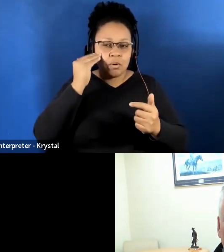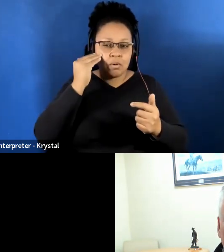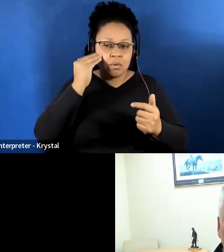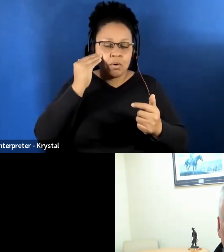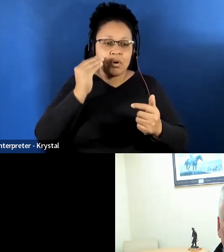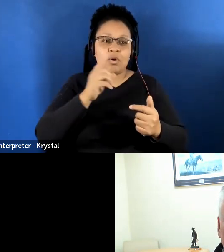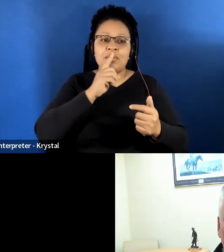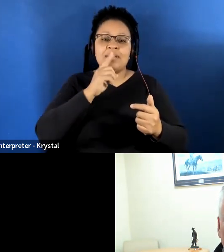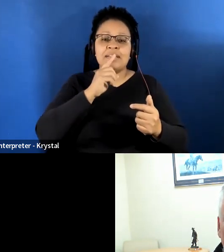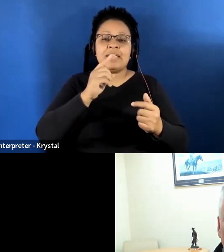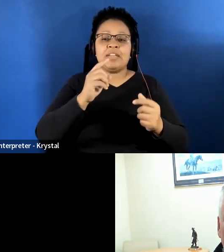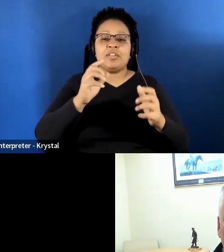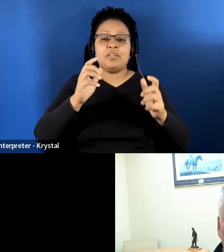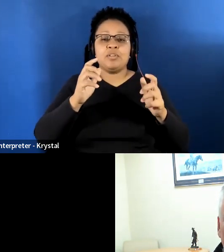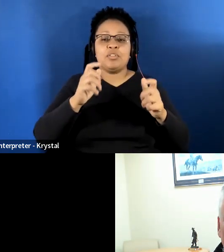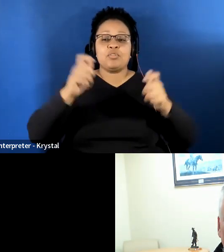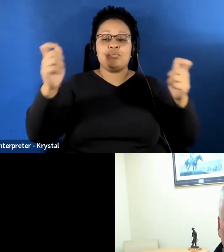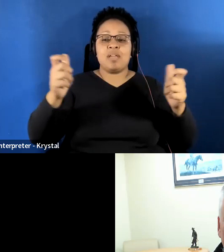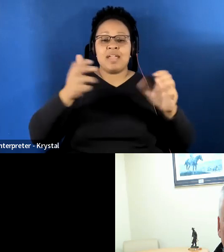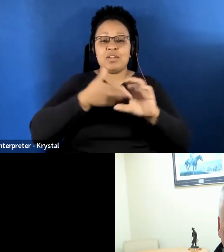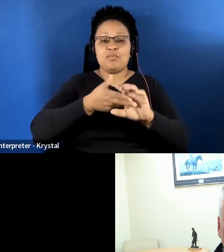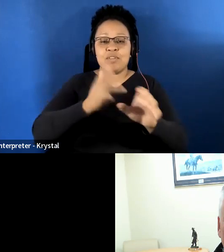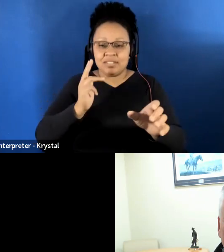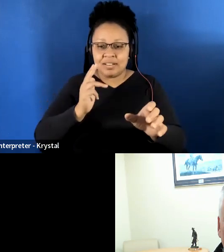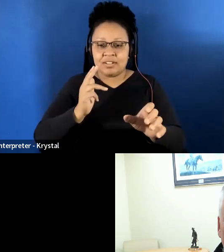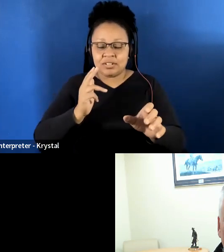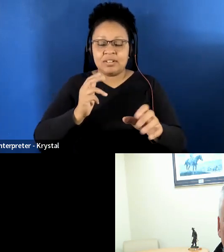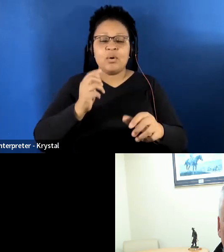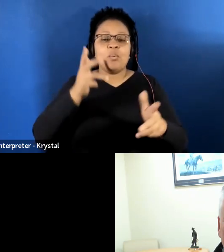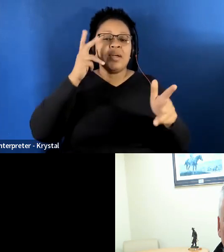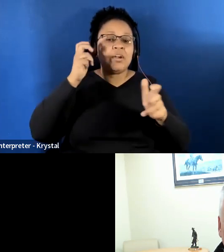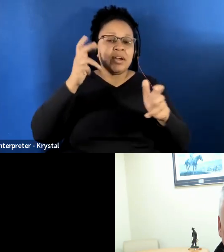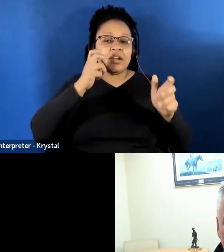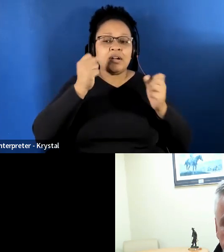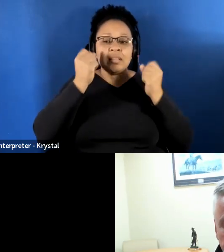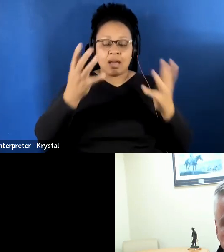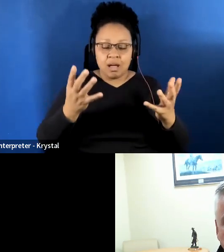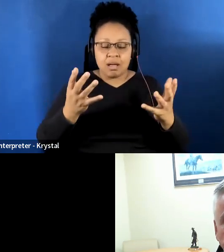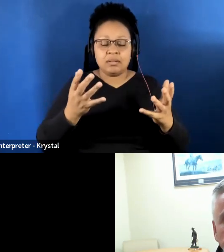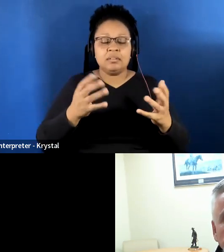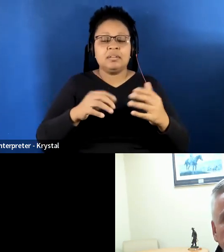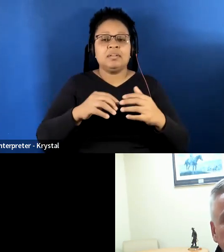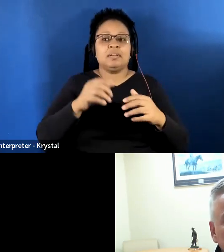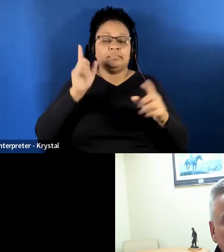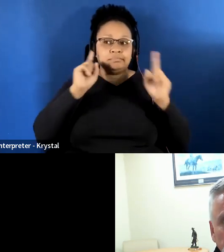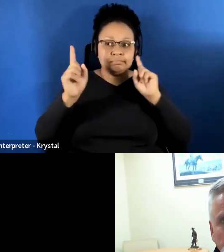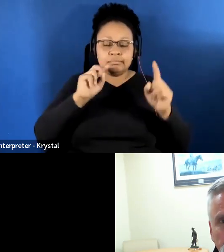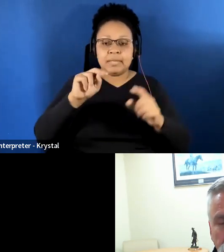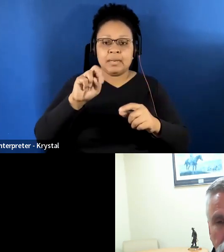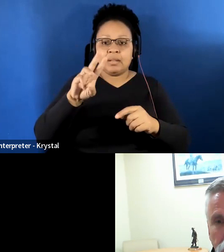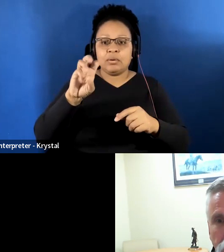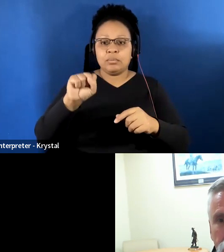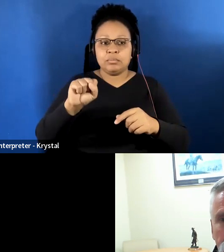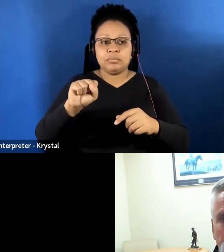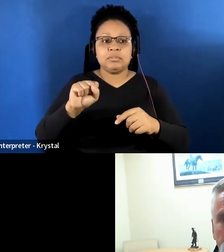the Great Resignation is something we're hearing a lot about lately, and that